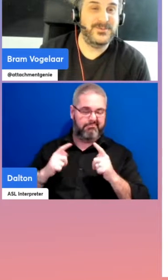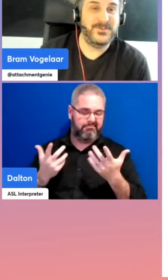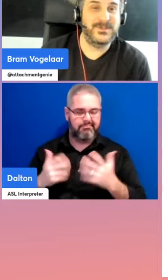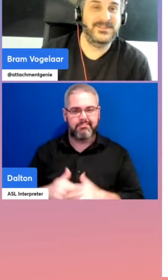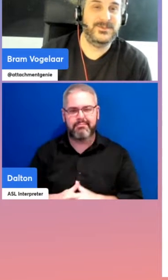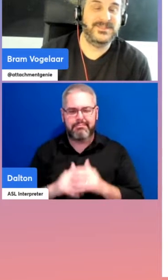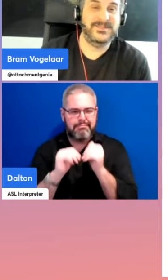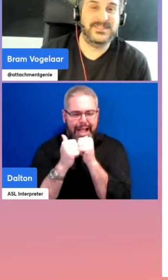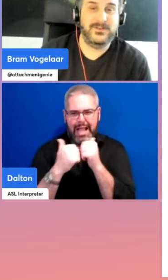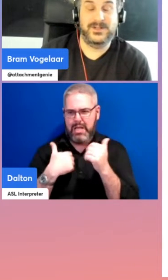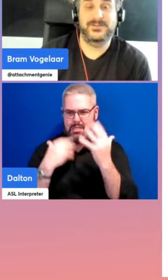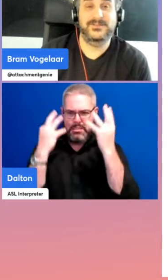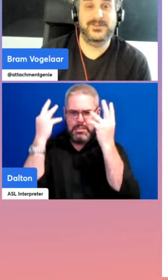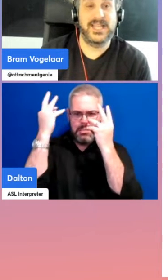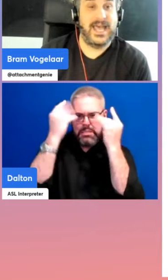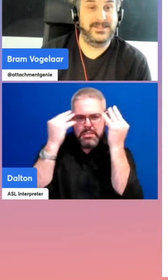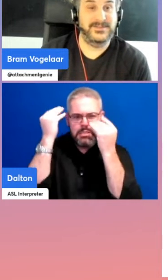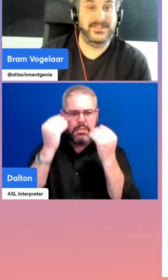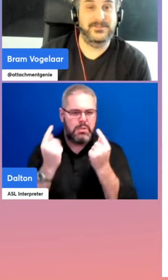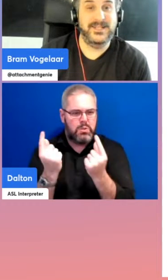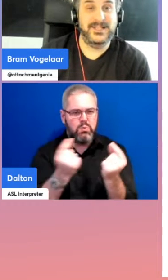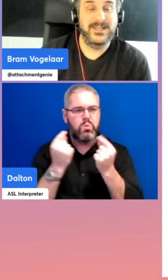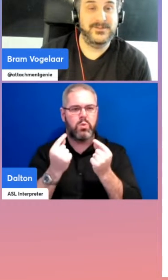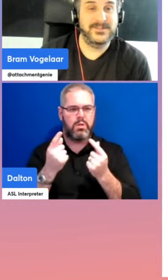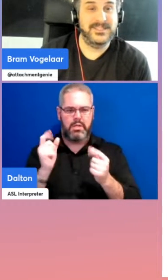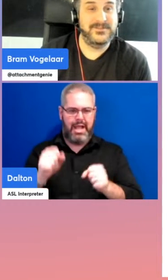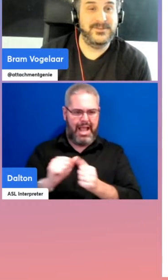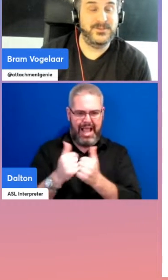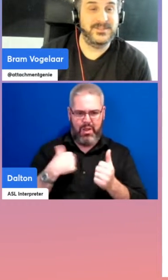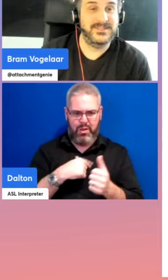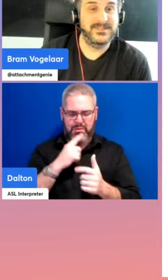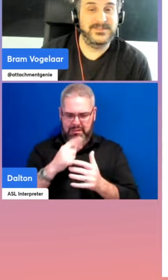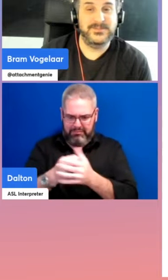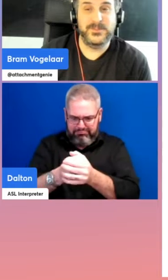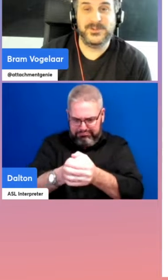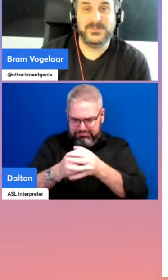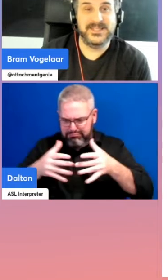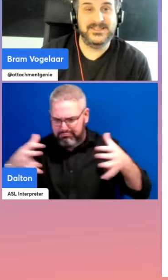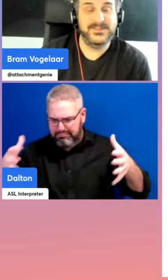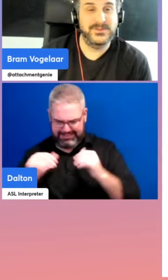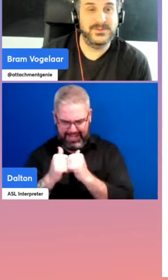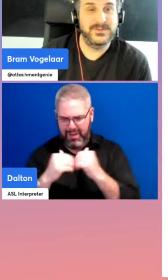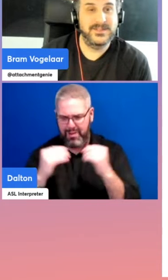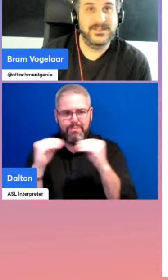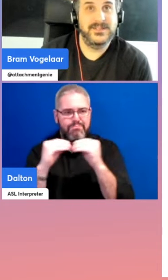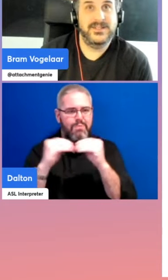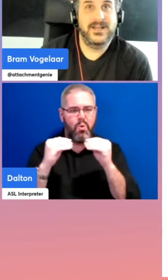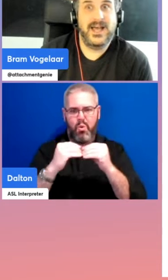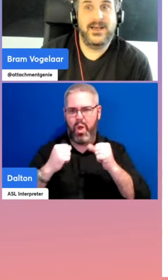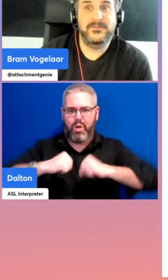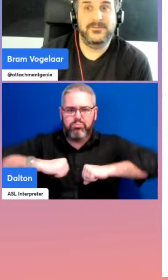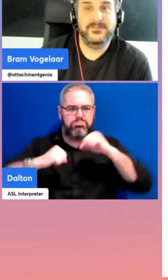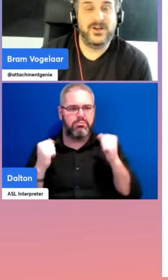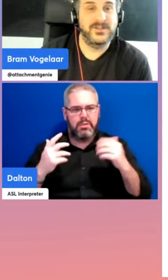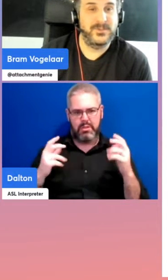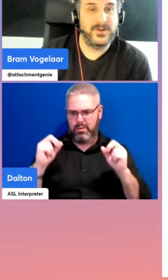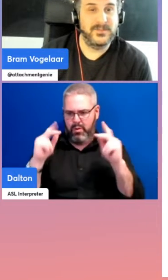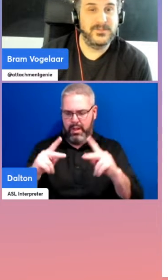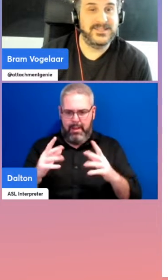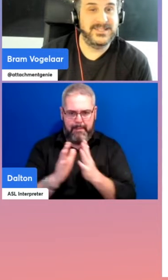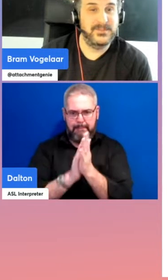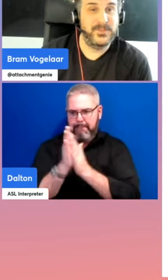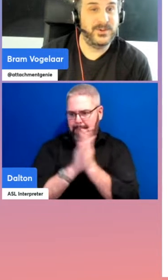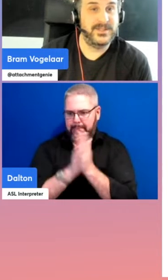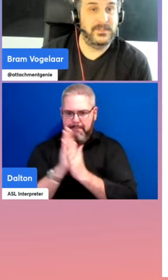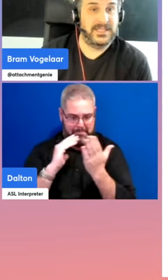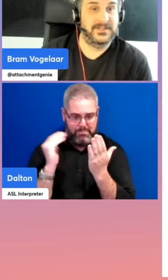how you would want to well, where you had to scale really was if you wanted more space to have run your program.